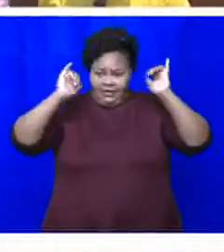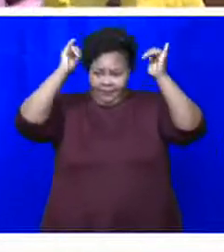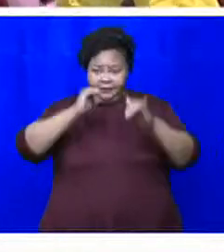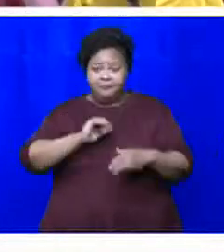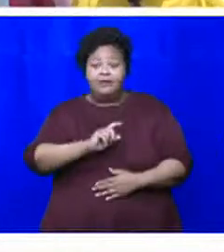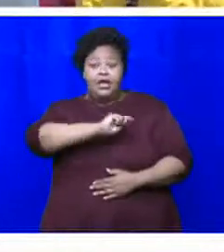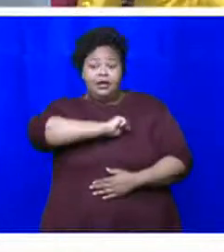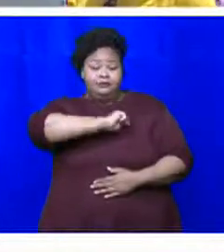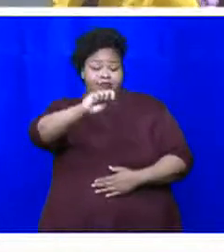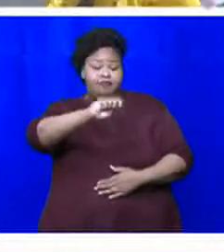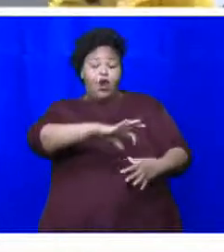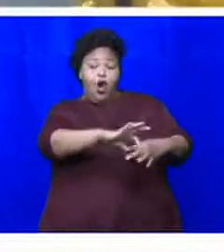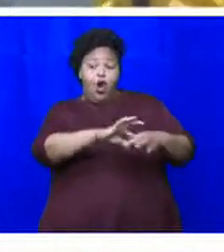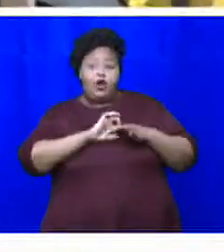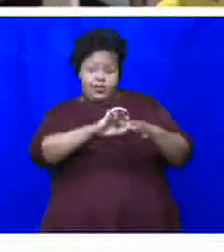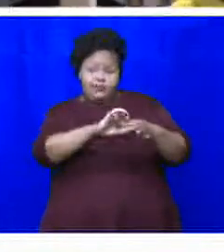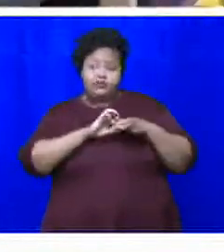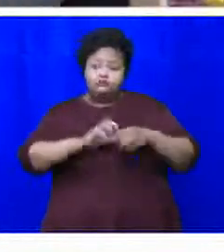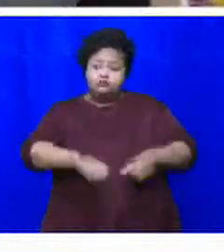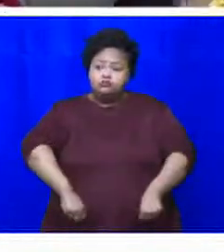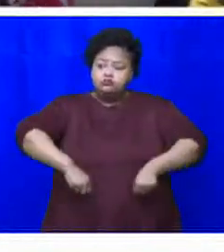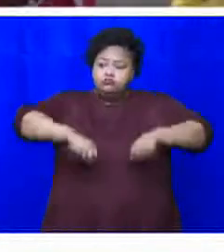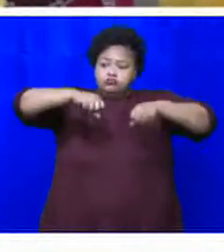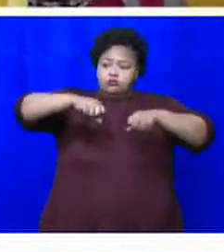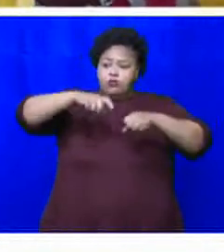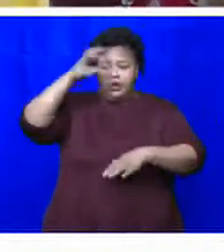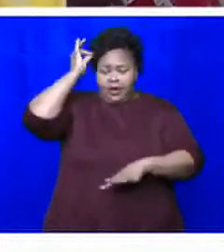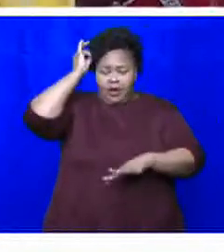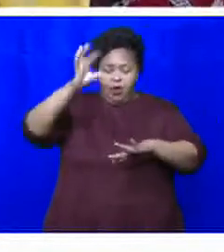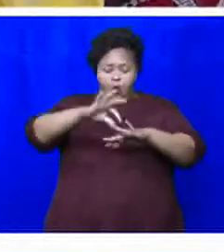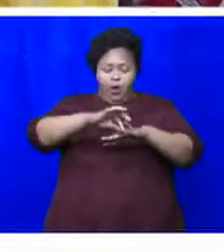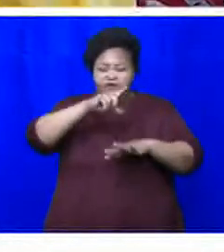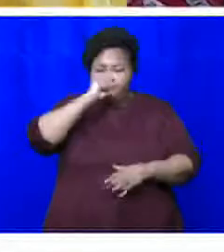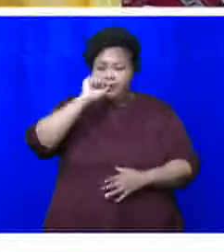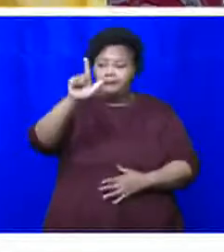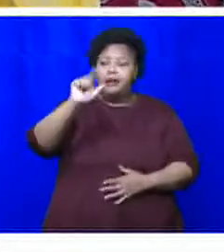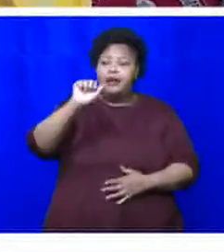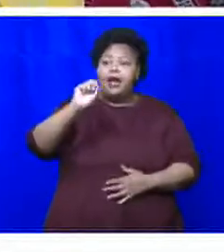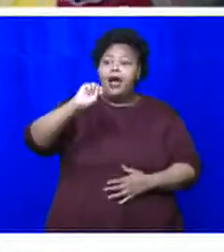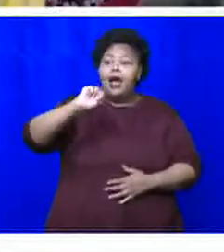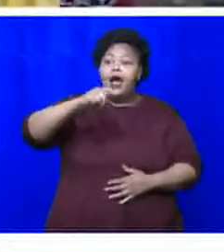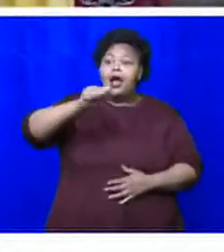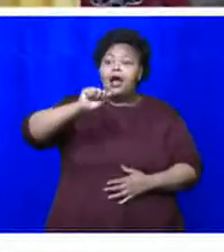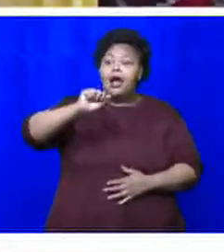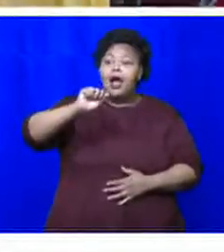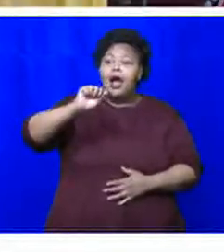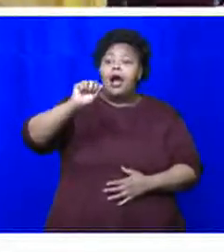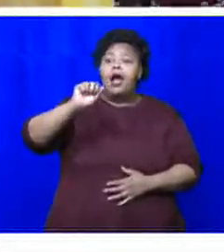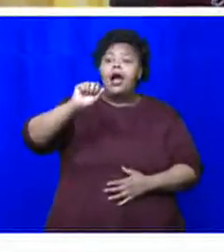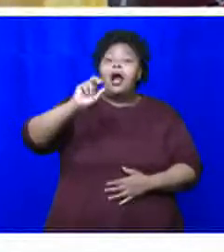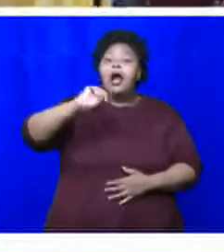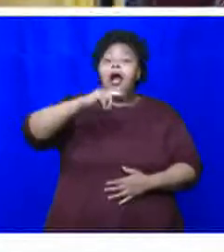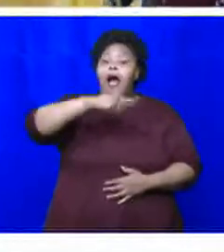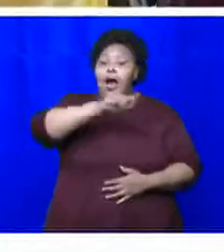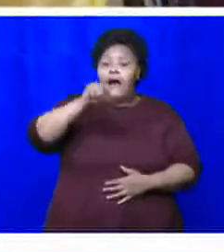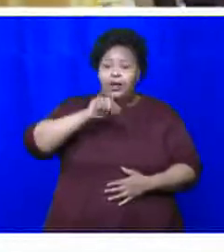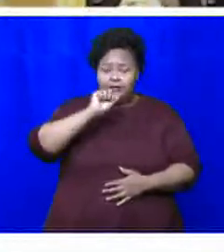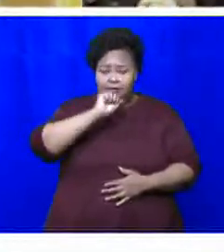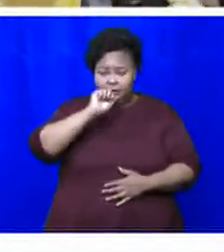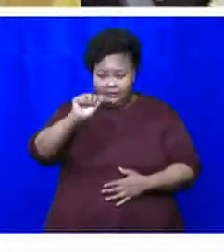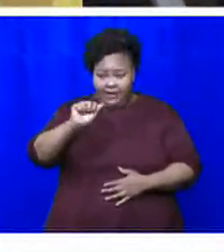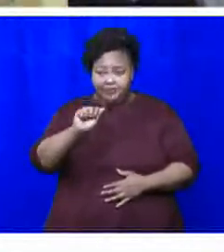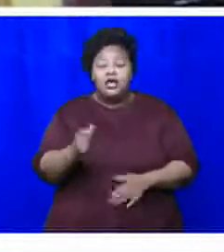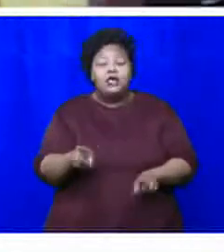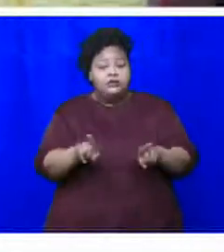at Home lesibonza sayo kuyinkhosikati make LaNgangaza ayikasaleli ngaphandle kuloku kugubha leli langa ligujwa mhlaba wonke.